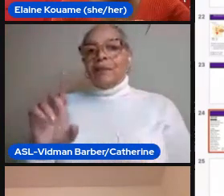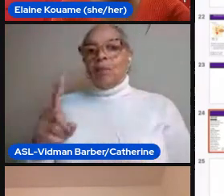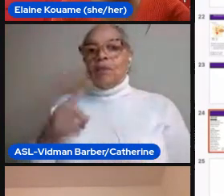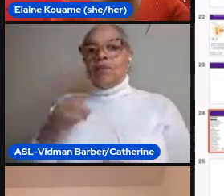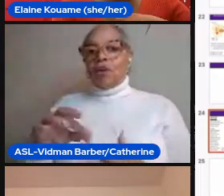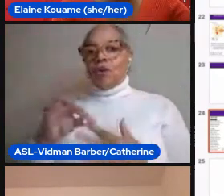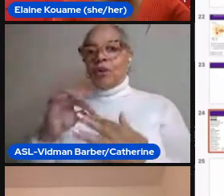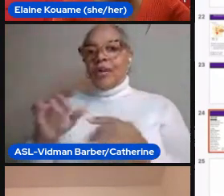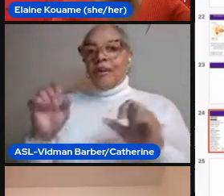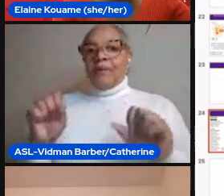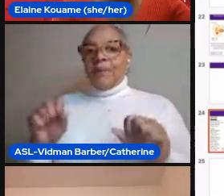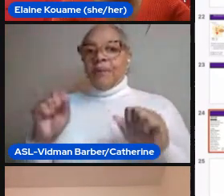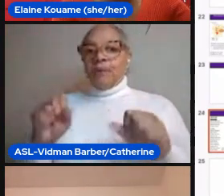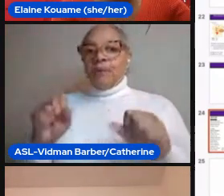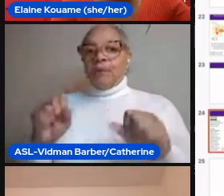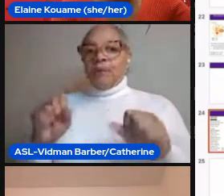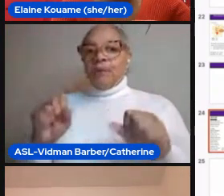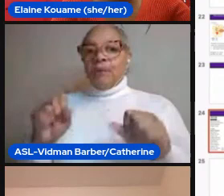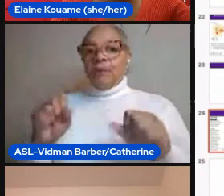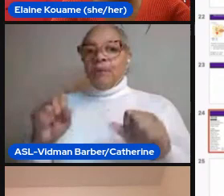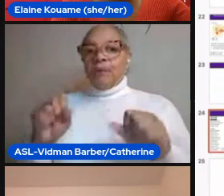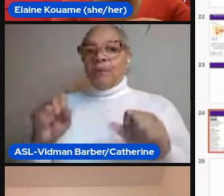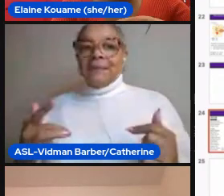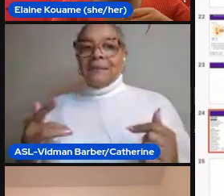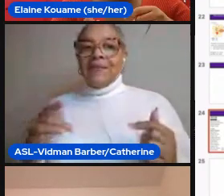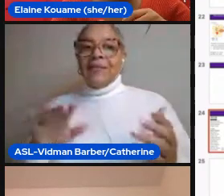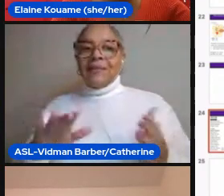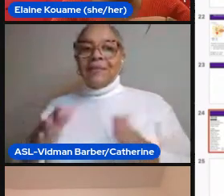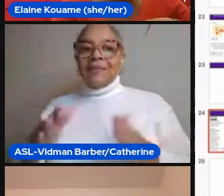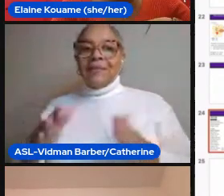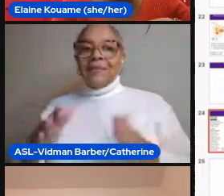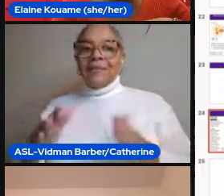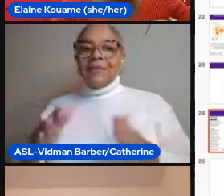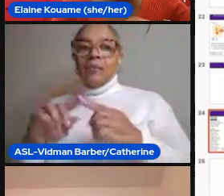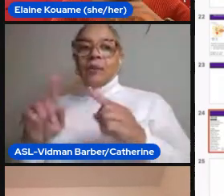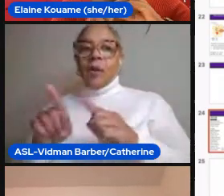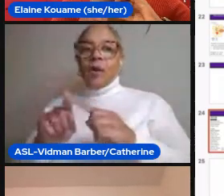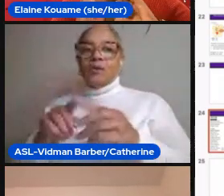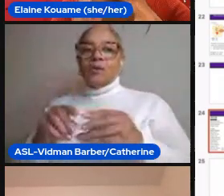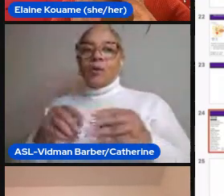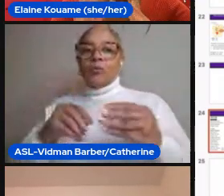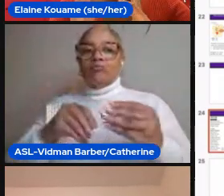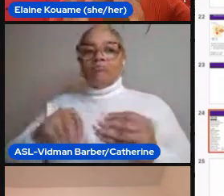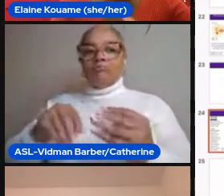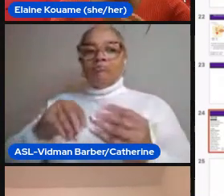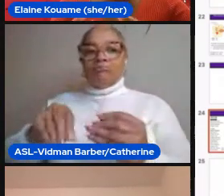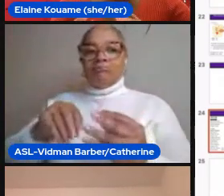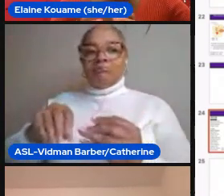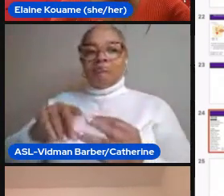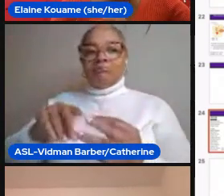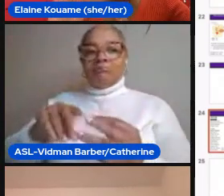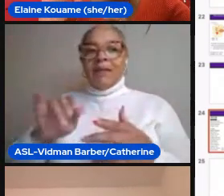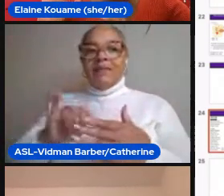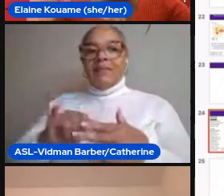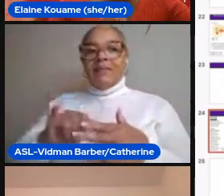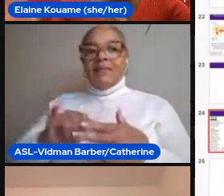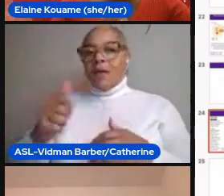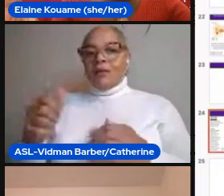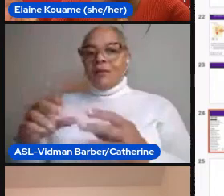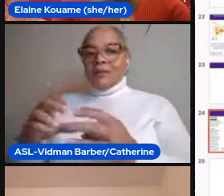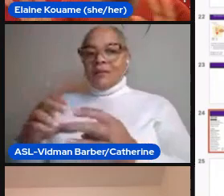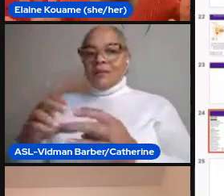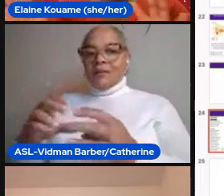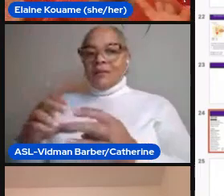to first sense the dead cells, but also secrete IL-12. So they are unique in their ability to induce